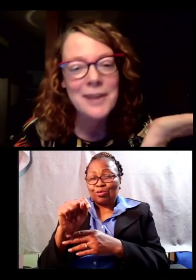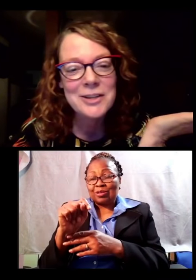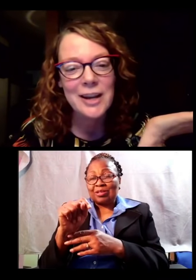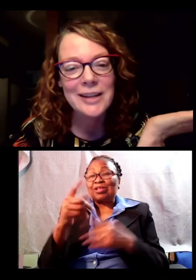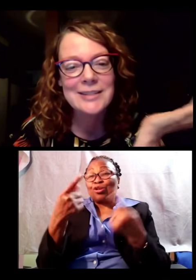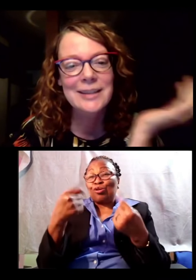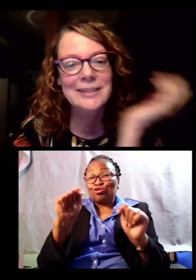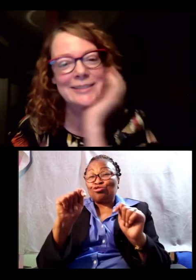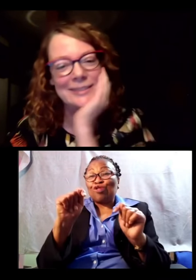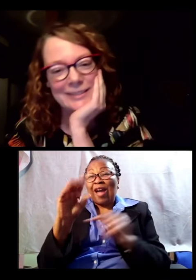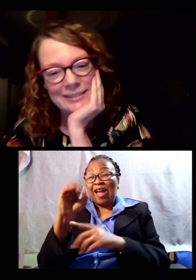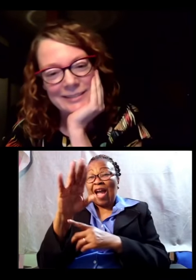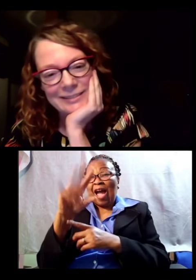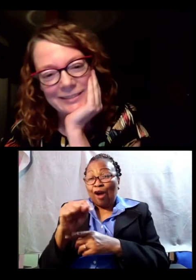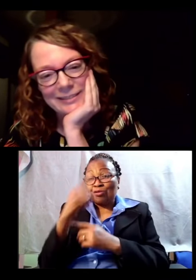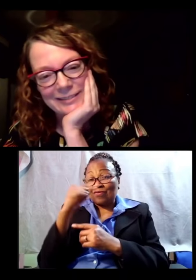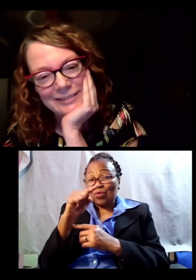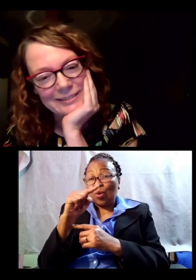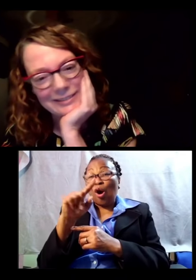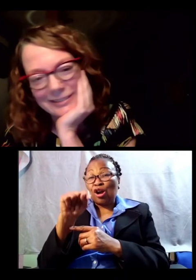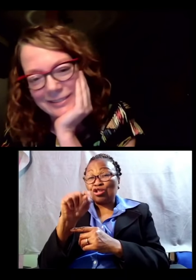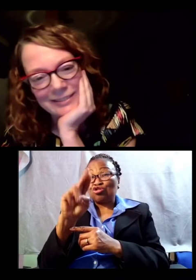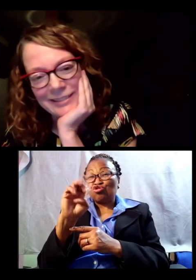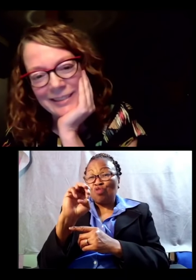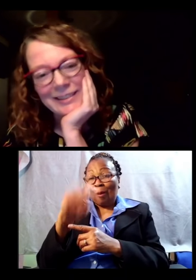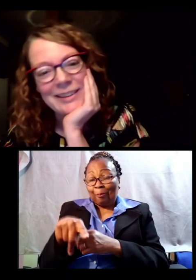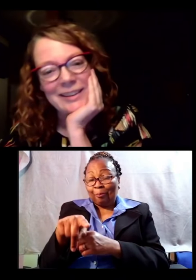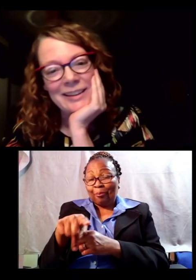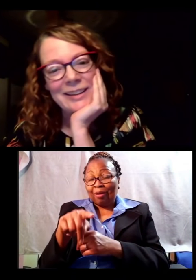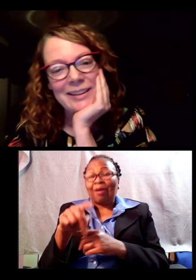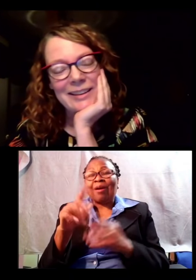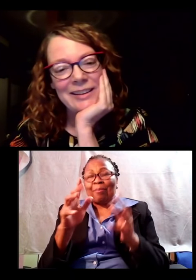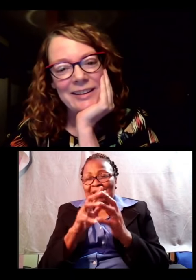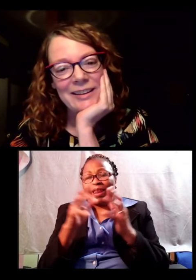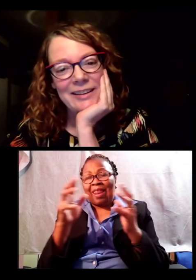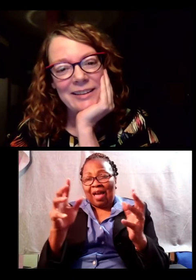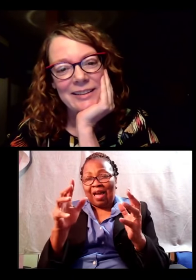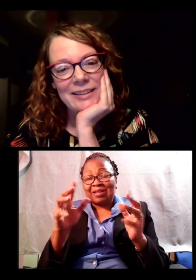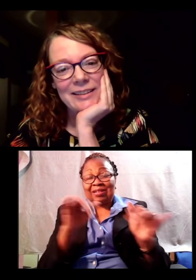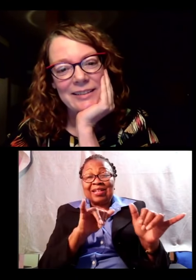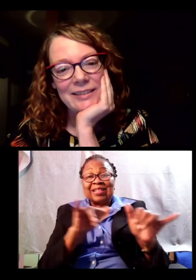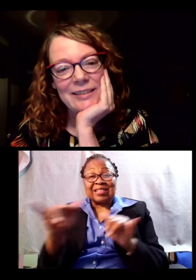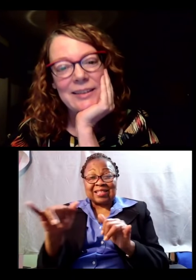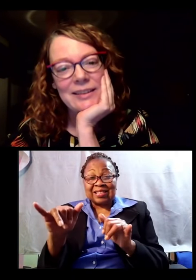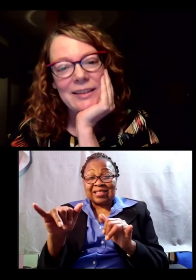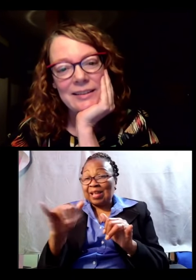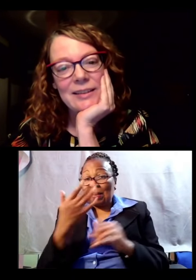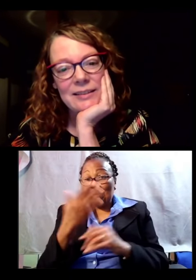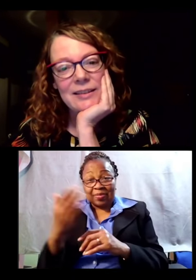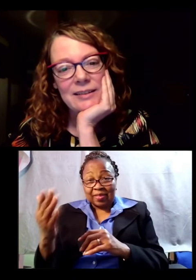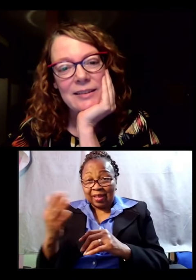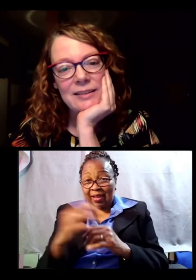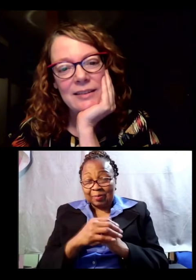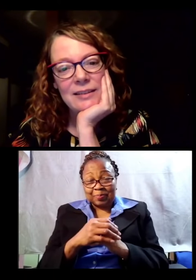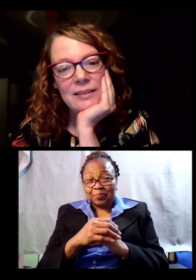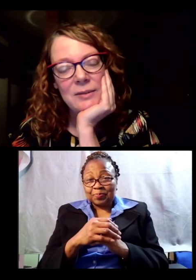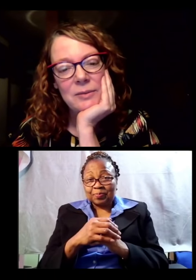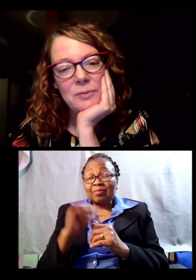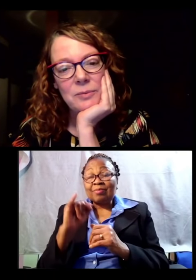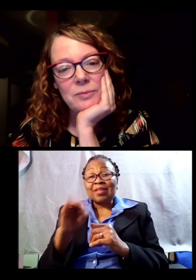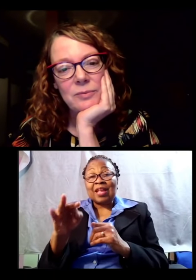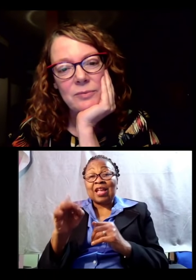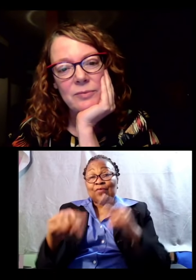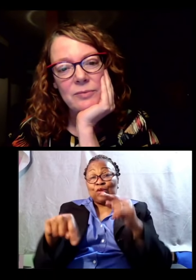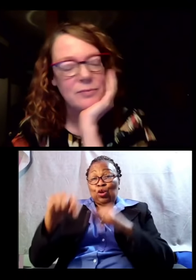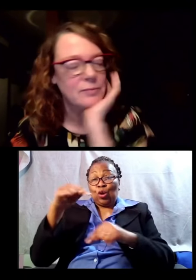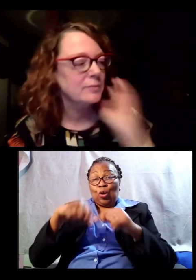Like a franchise. Yeah, a lot. It's the same playbook. And if you go back to, you